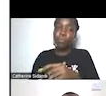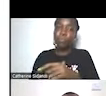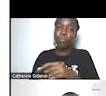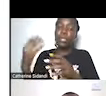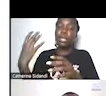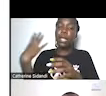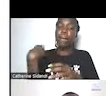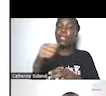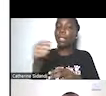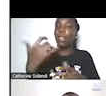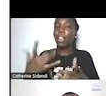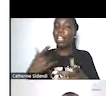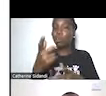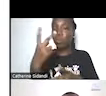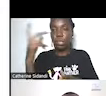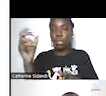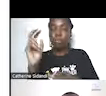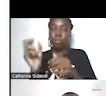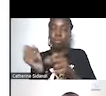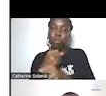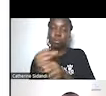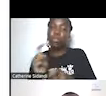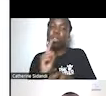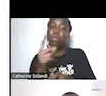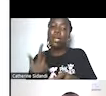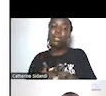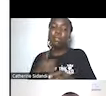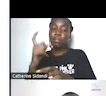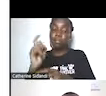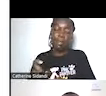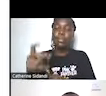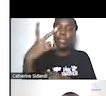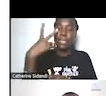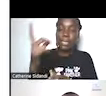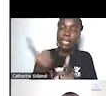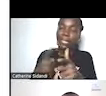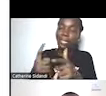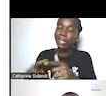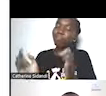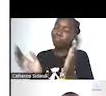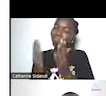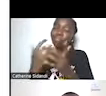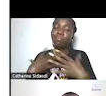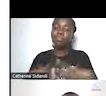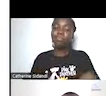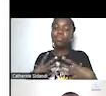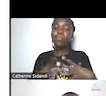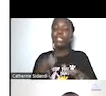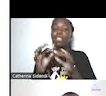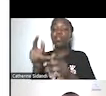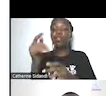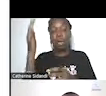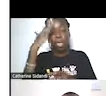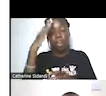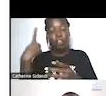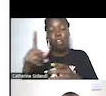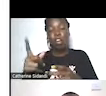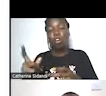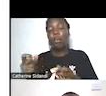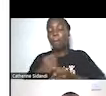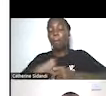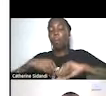even if you present those numbers to them. So you need to persuade them, you need to influence them that they need to see this. And if you're the head of that department heading this, then you need